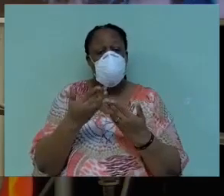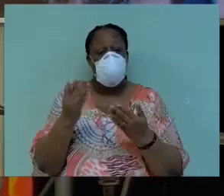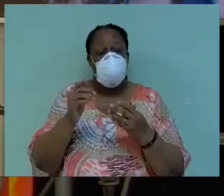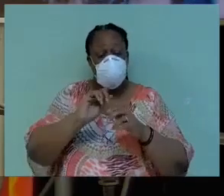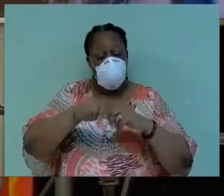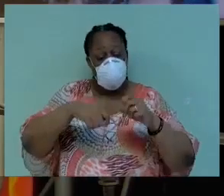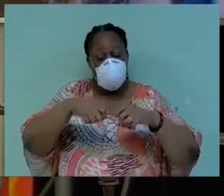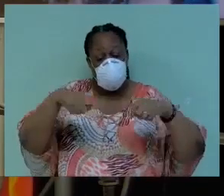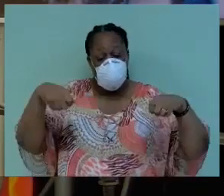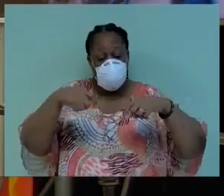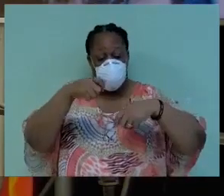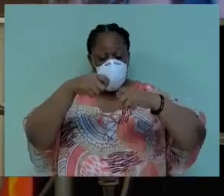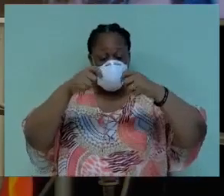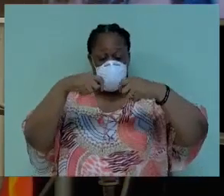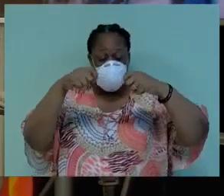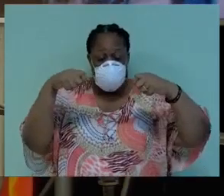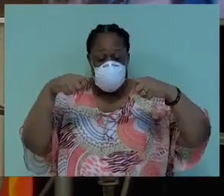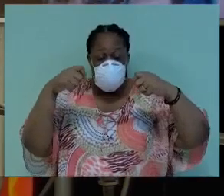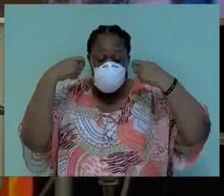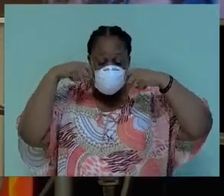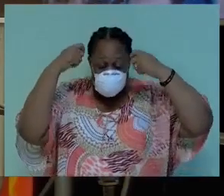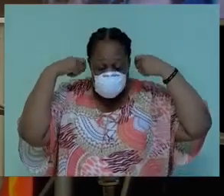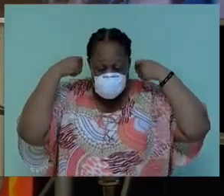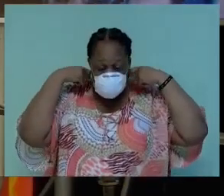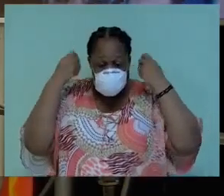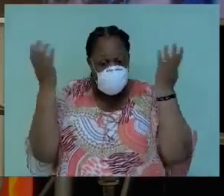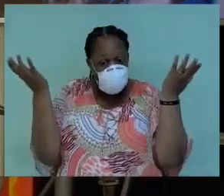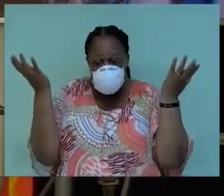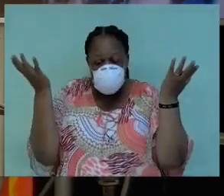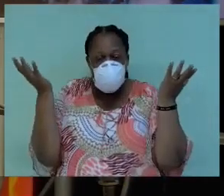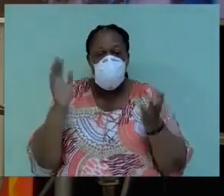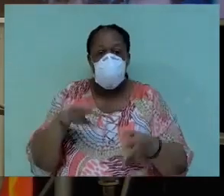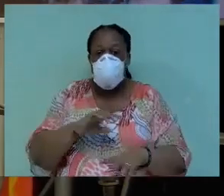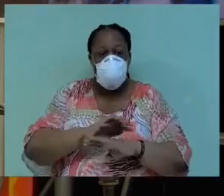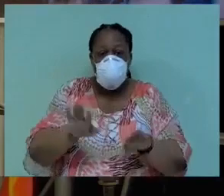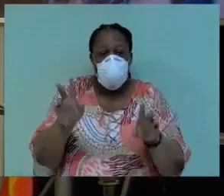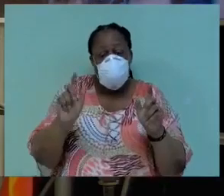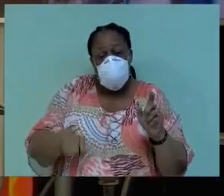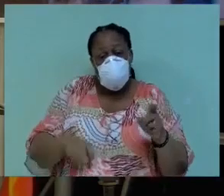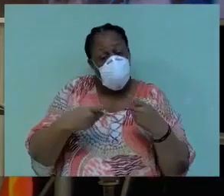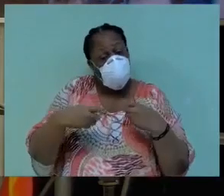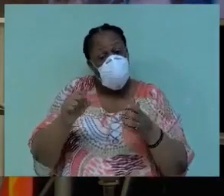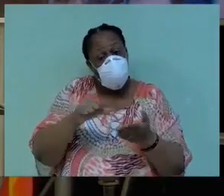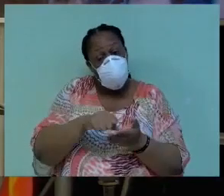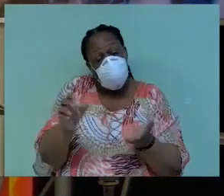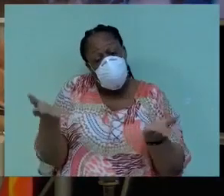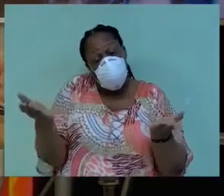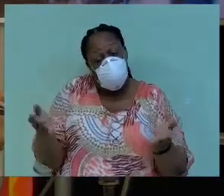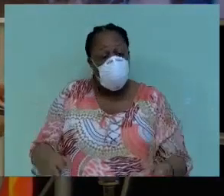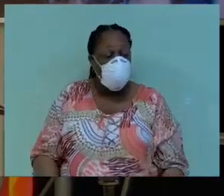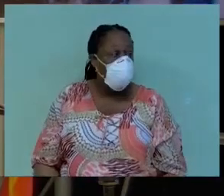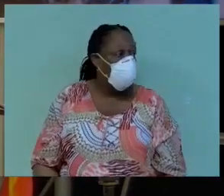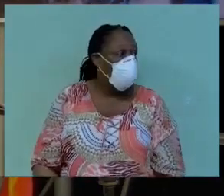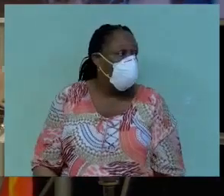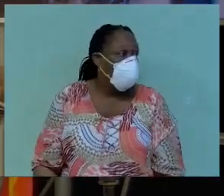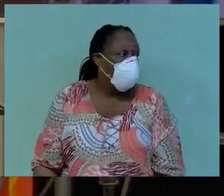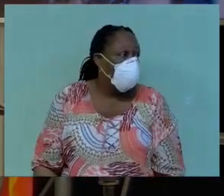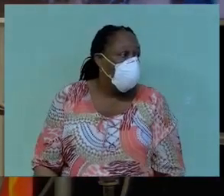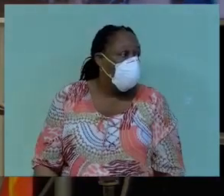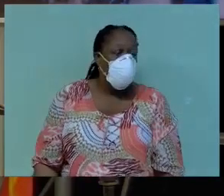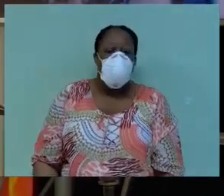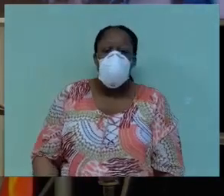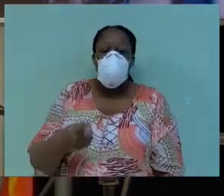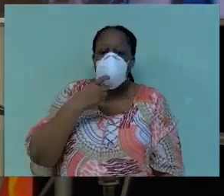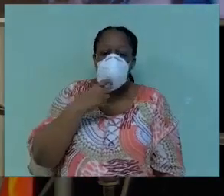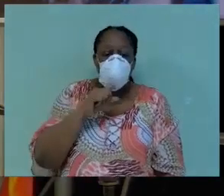before, that is made from common household things. Now, somebody asked the other day who should not